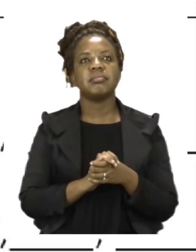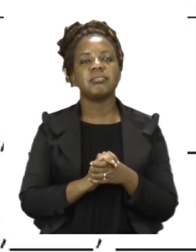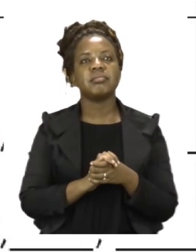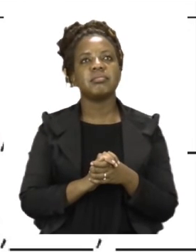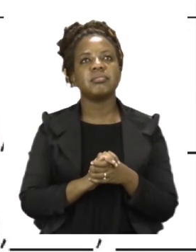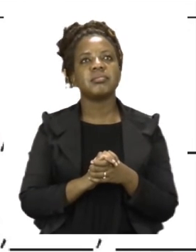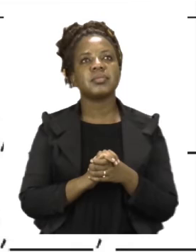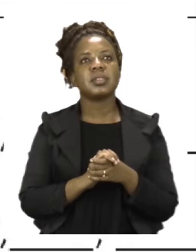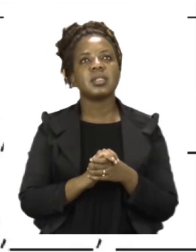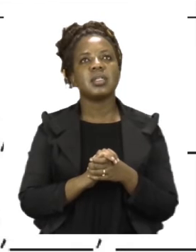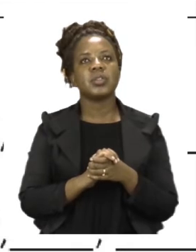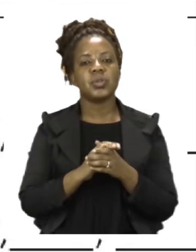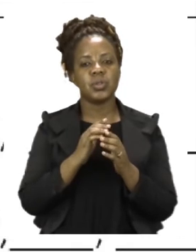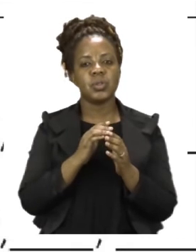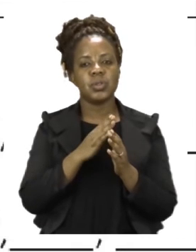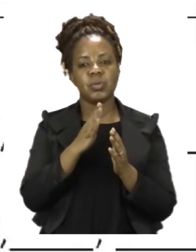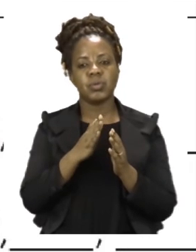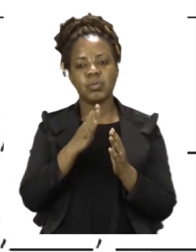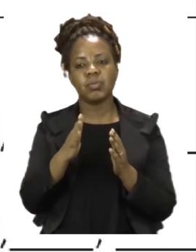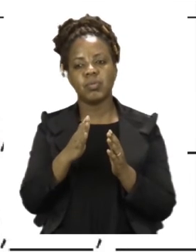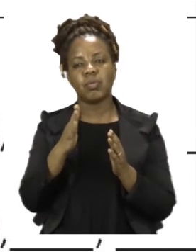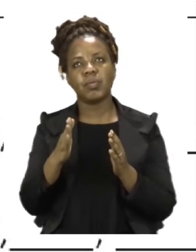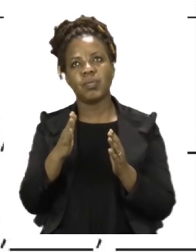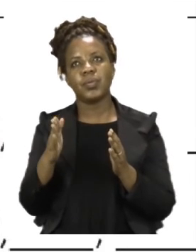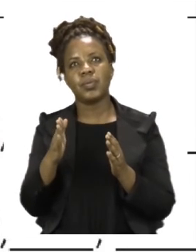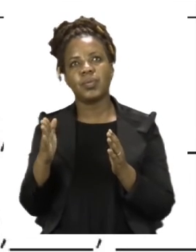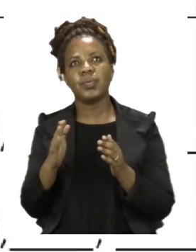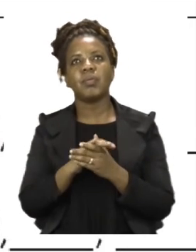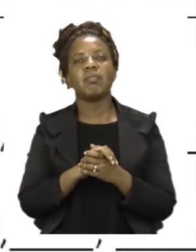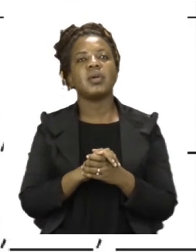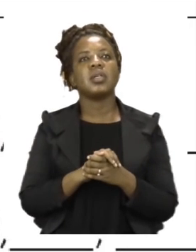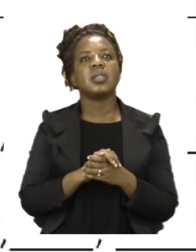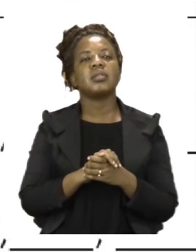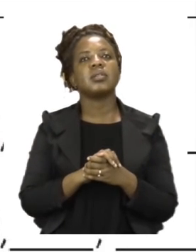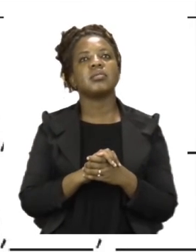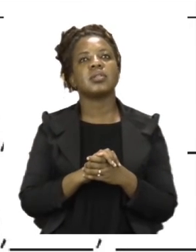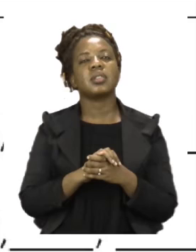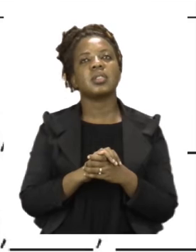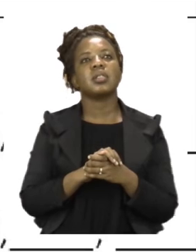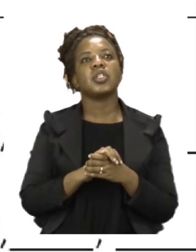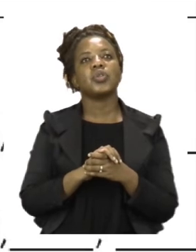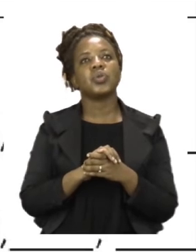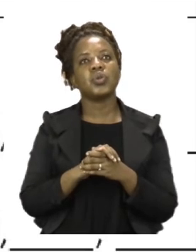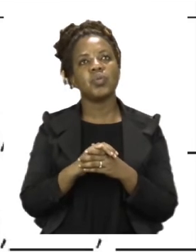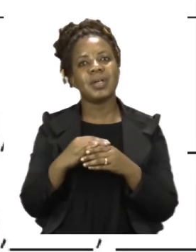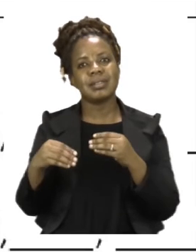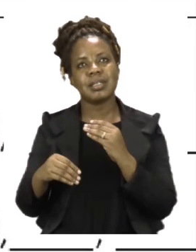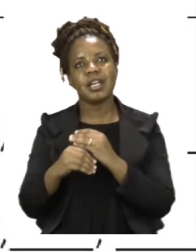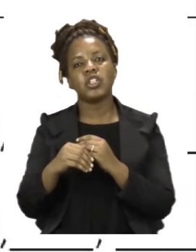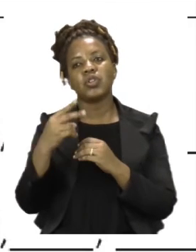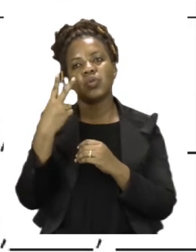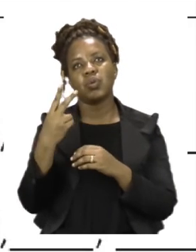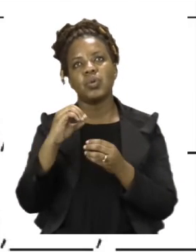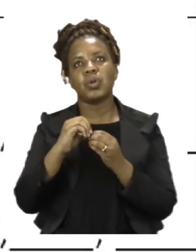in the pattern. Now I know this pattern looks simple, but before you find those 2 numbers, there is something you need to do, which